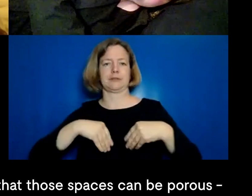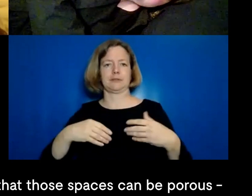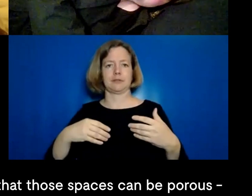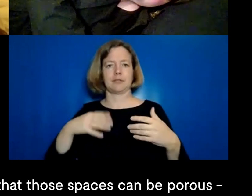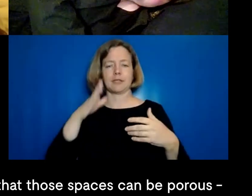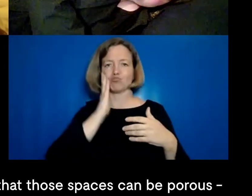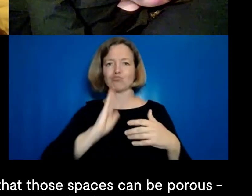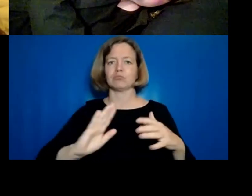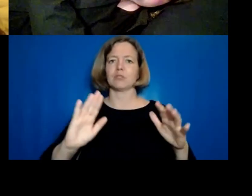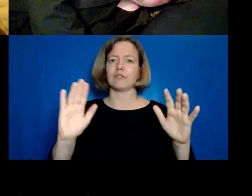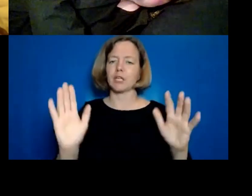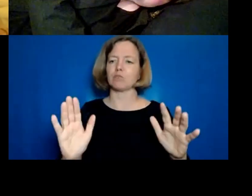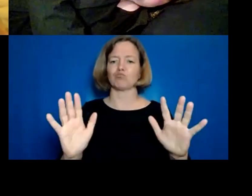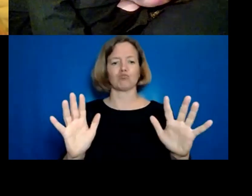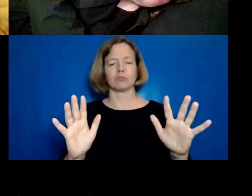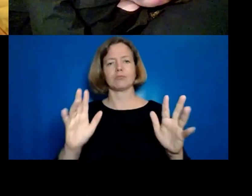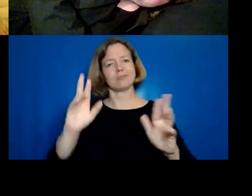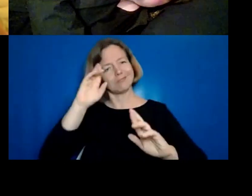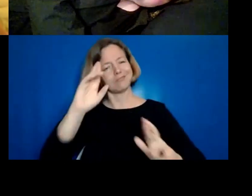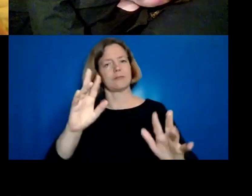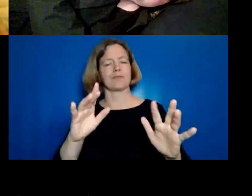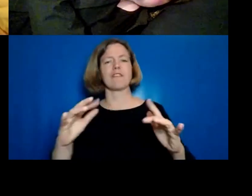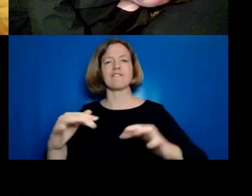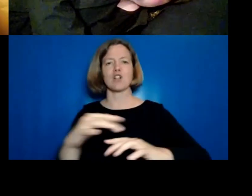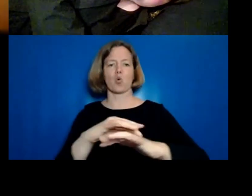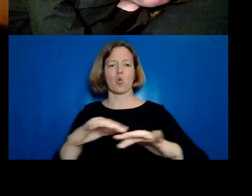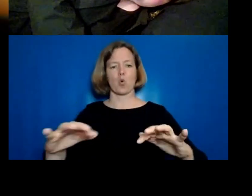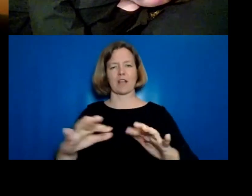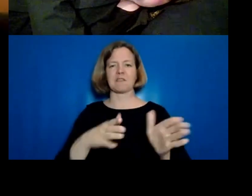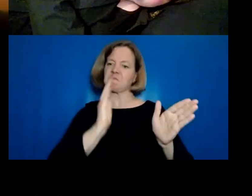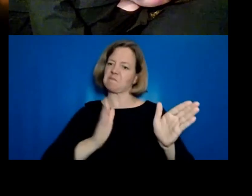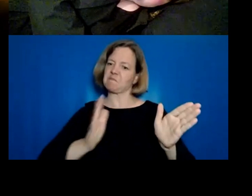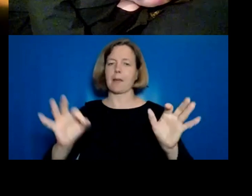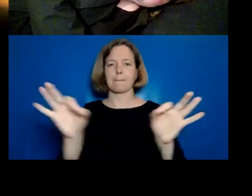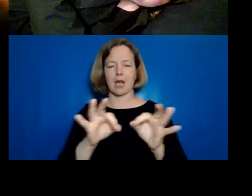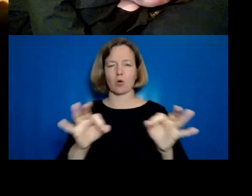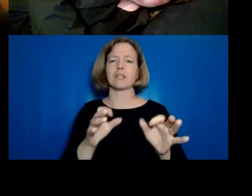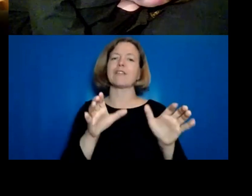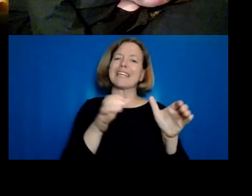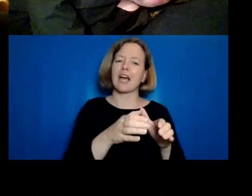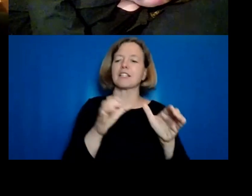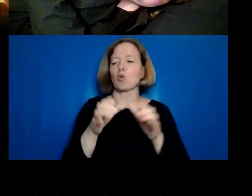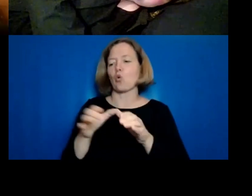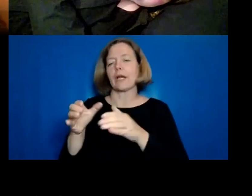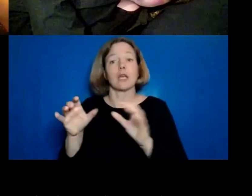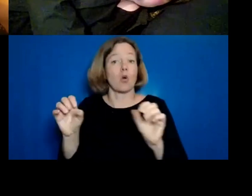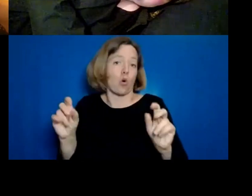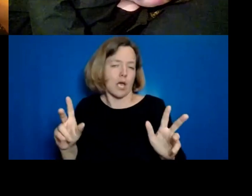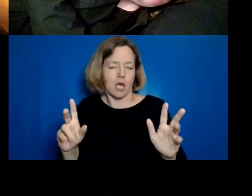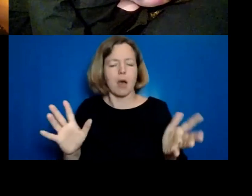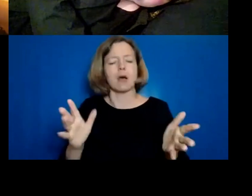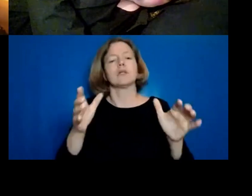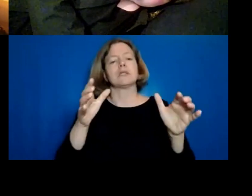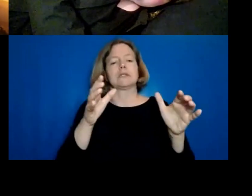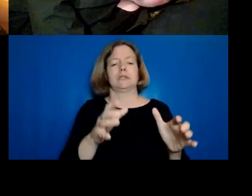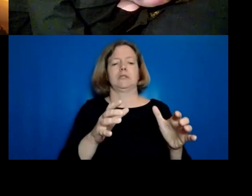and messy, and within that, the categories and the categorizations can also be made room